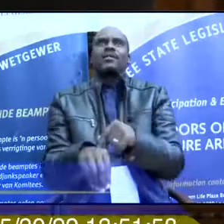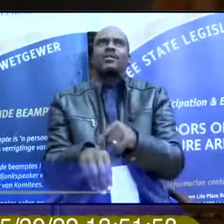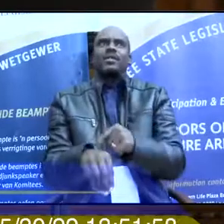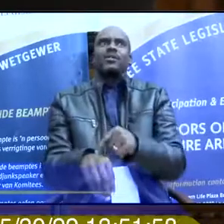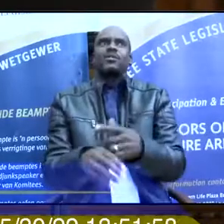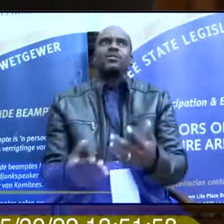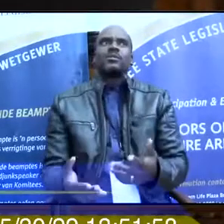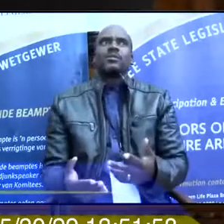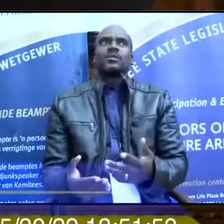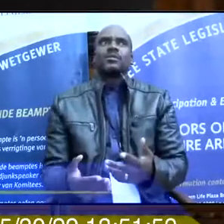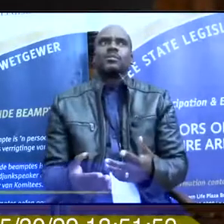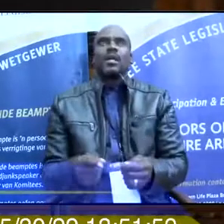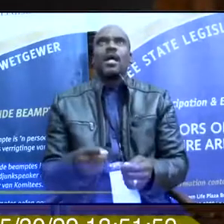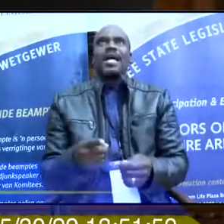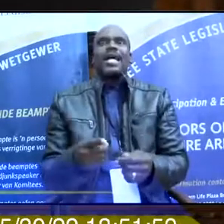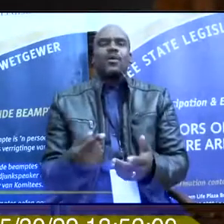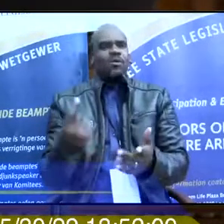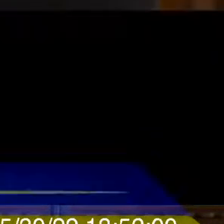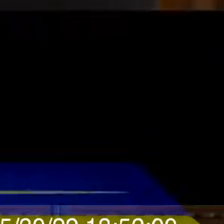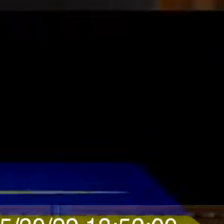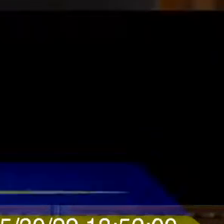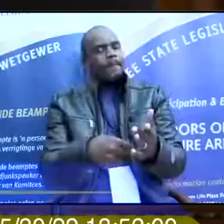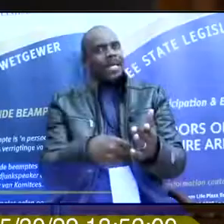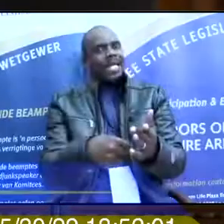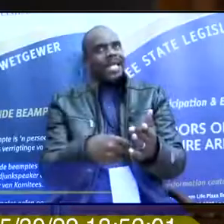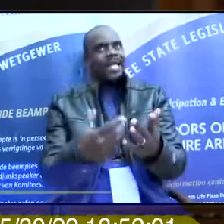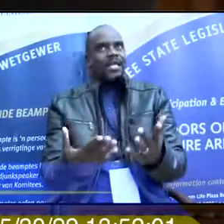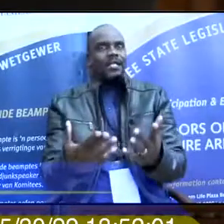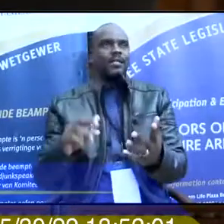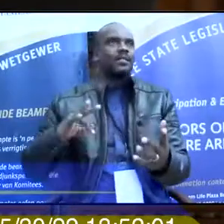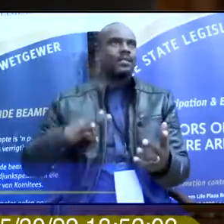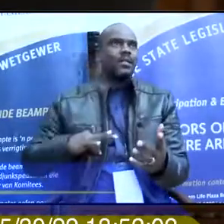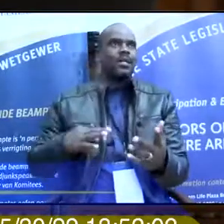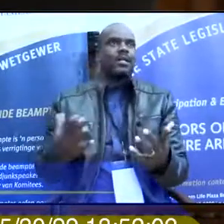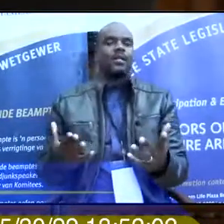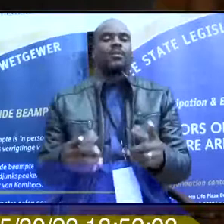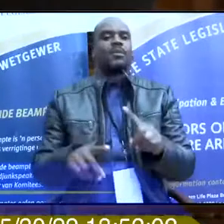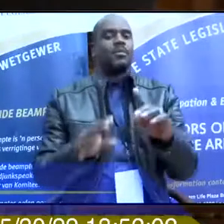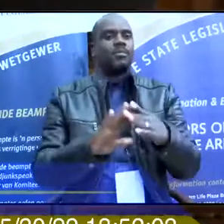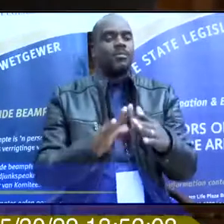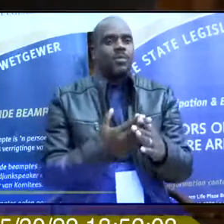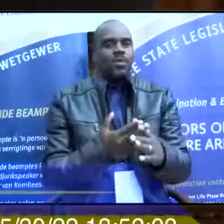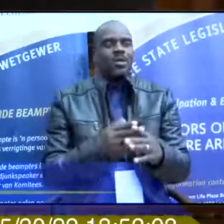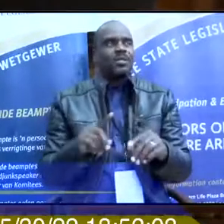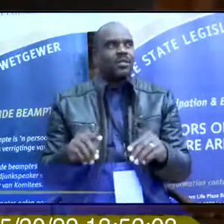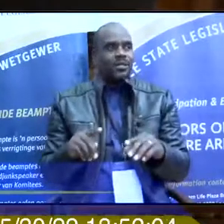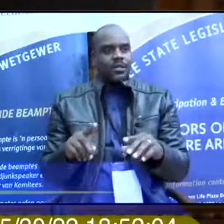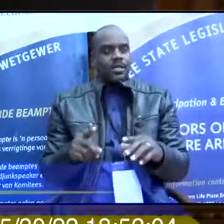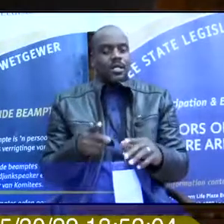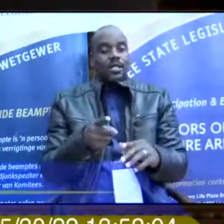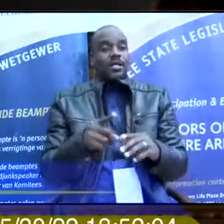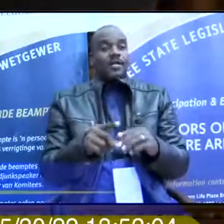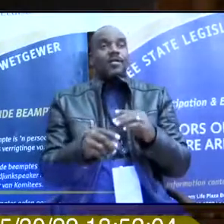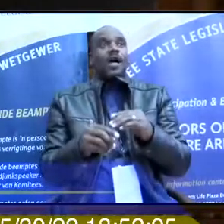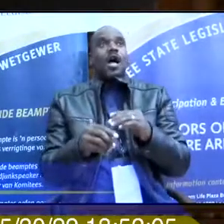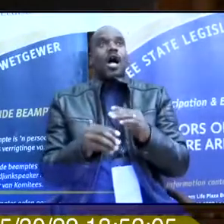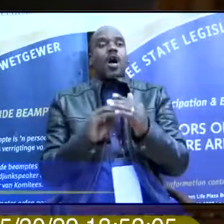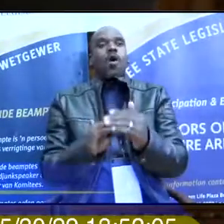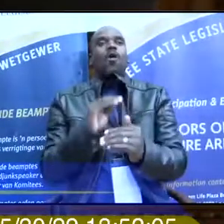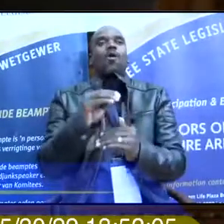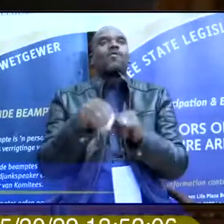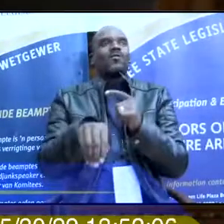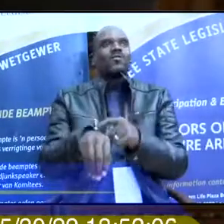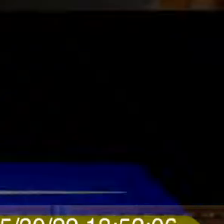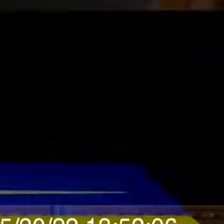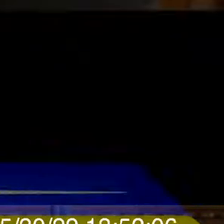overtime cannot be paid because something like something like 30 percent of overtime needs to go through